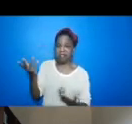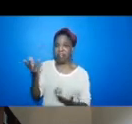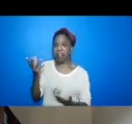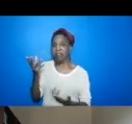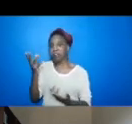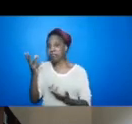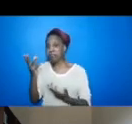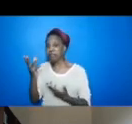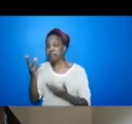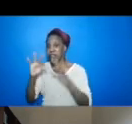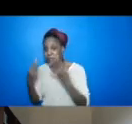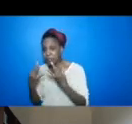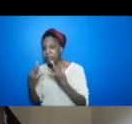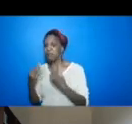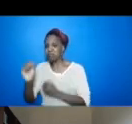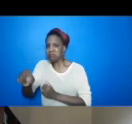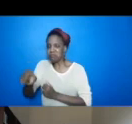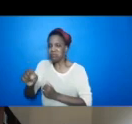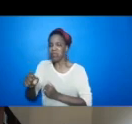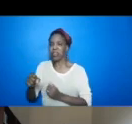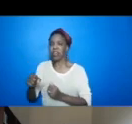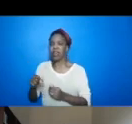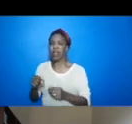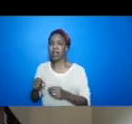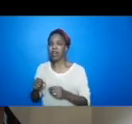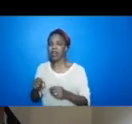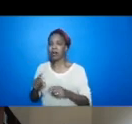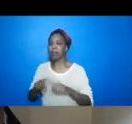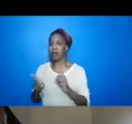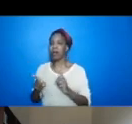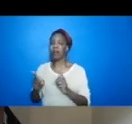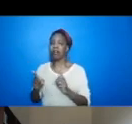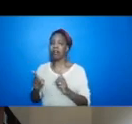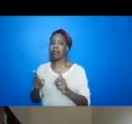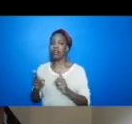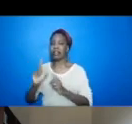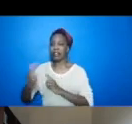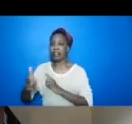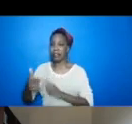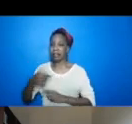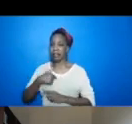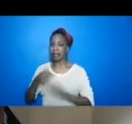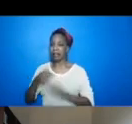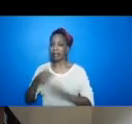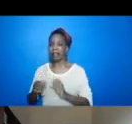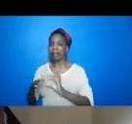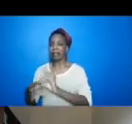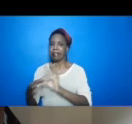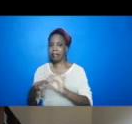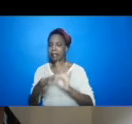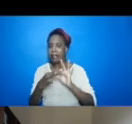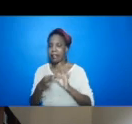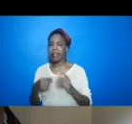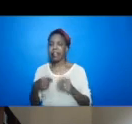You can choose how and if to be employed, and what you do in terms of your community engagement or involvement and hobbies,